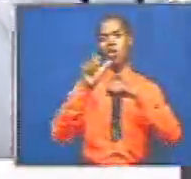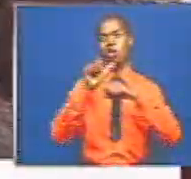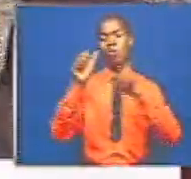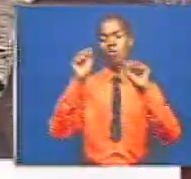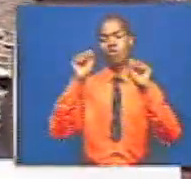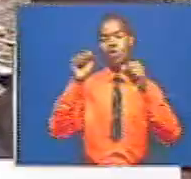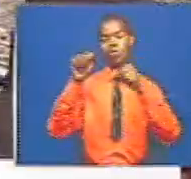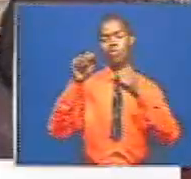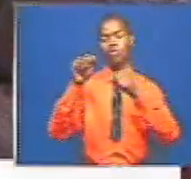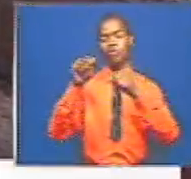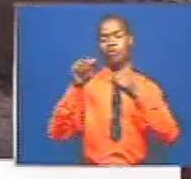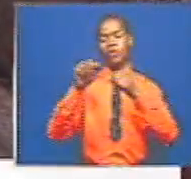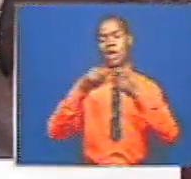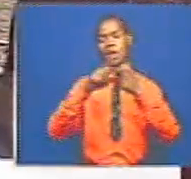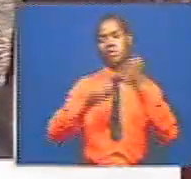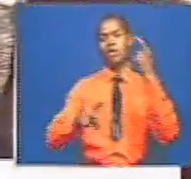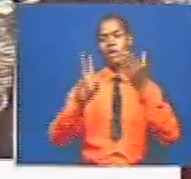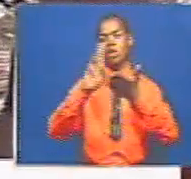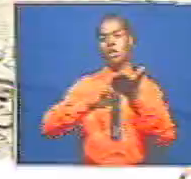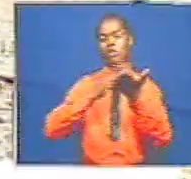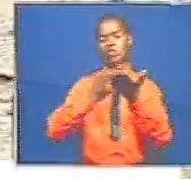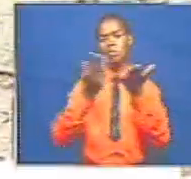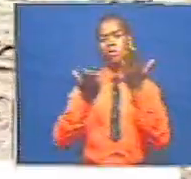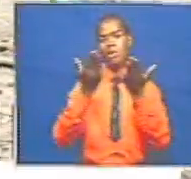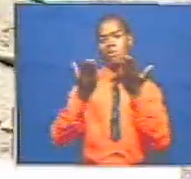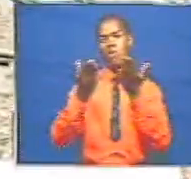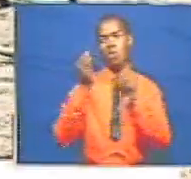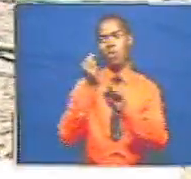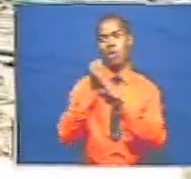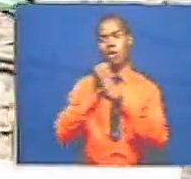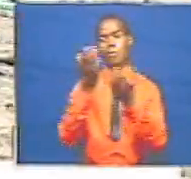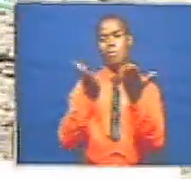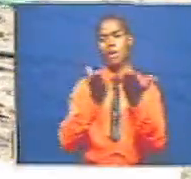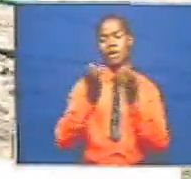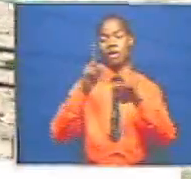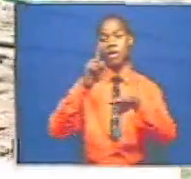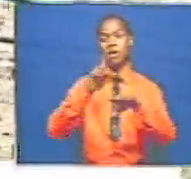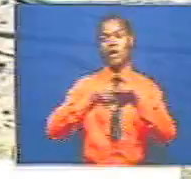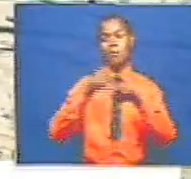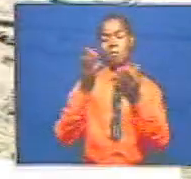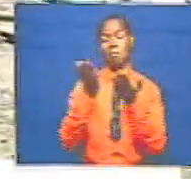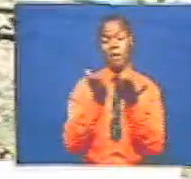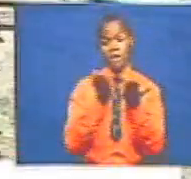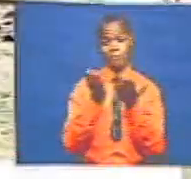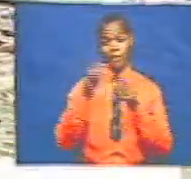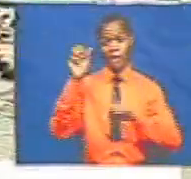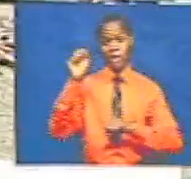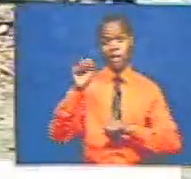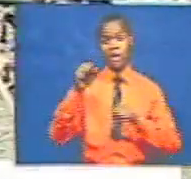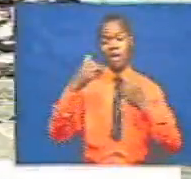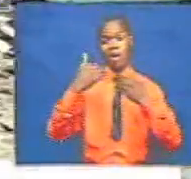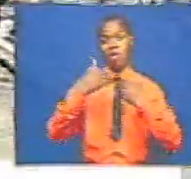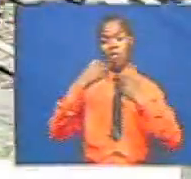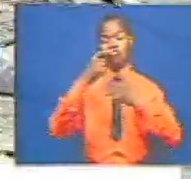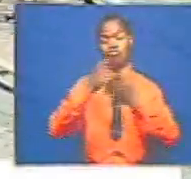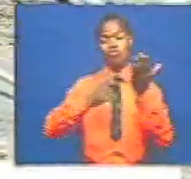resource by pretending or by doing business. And when you look at the business, yes, we are getting revenue out of it,